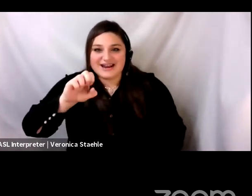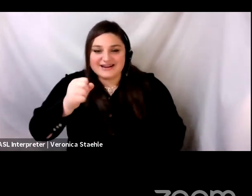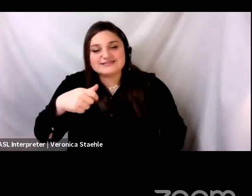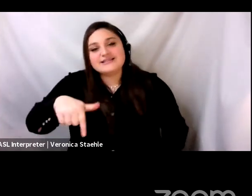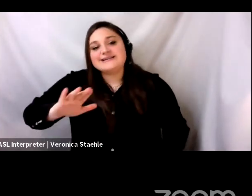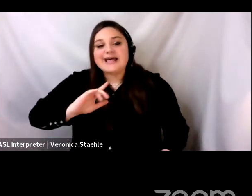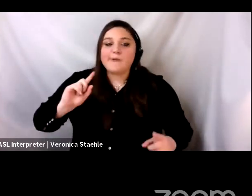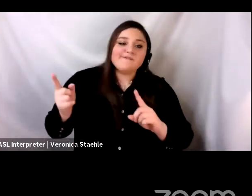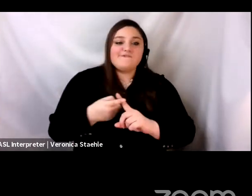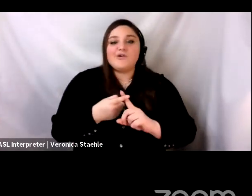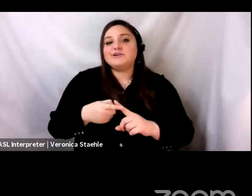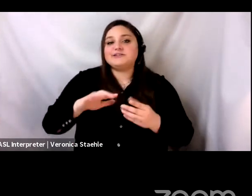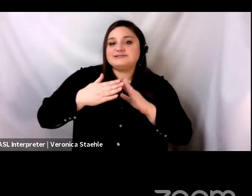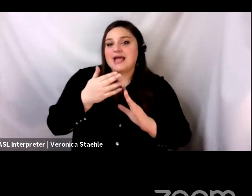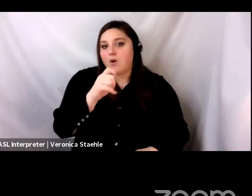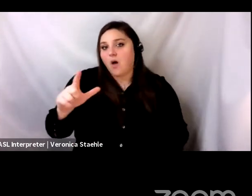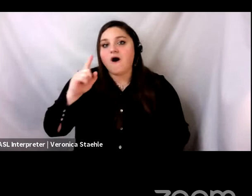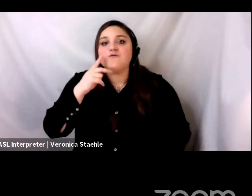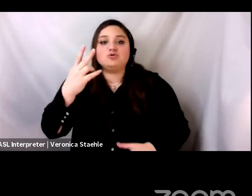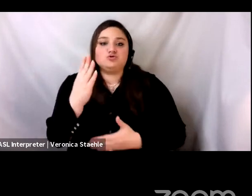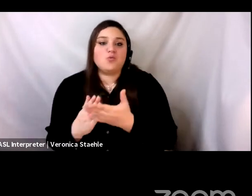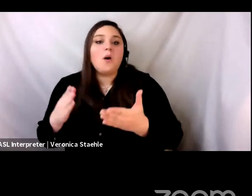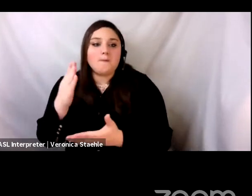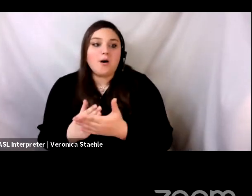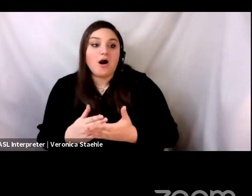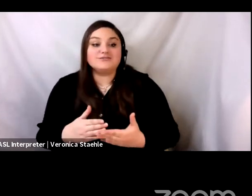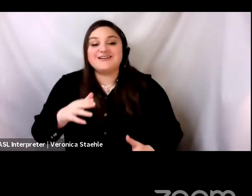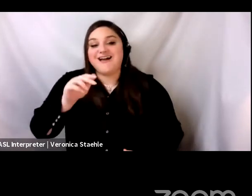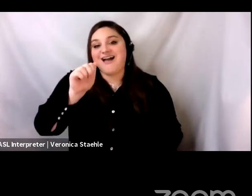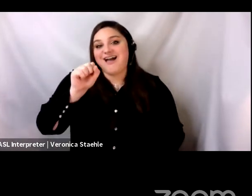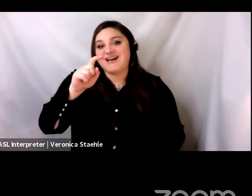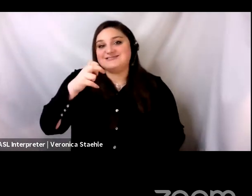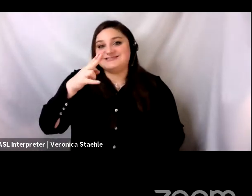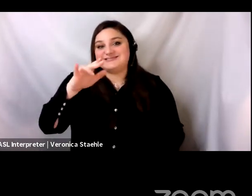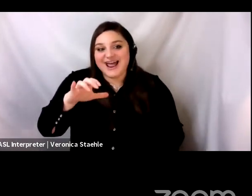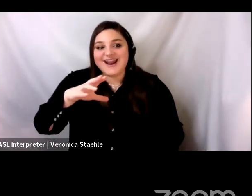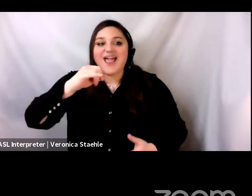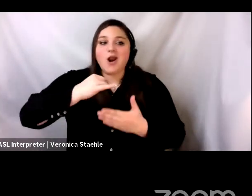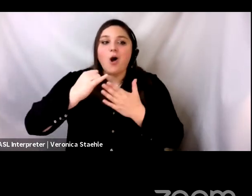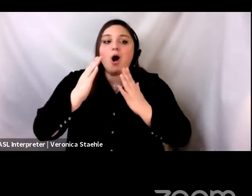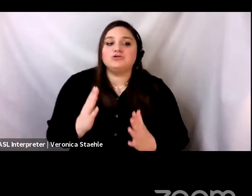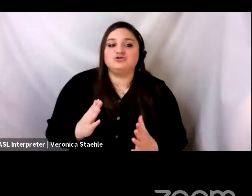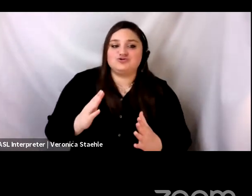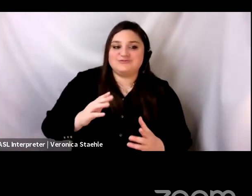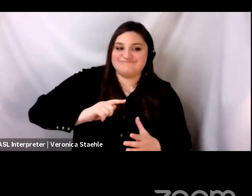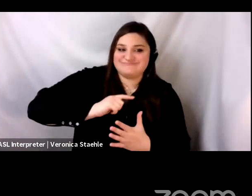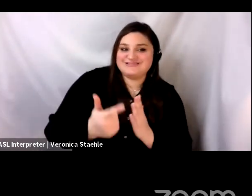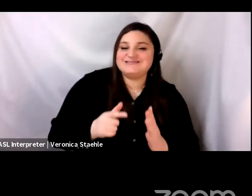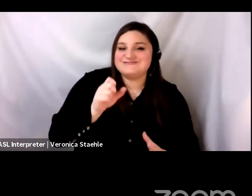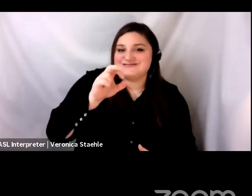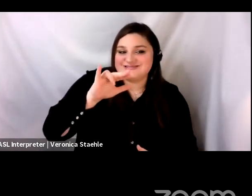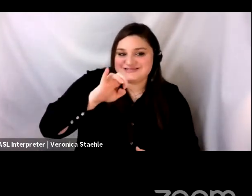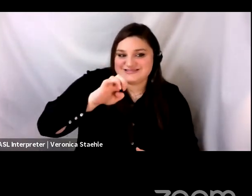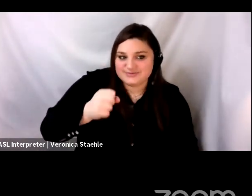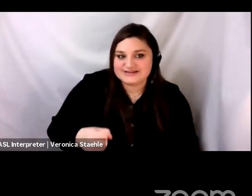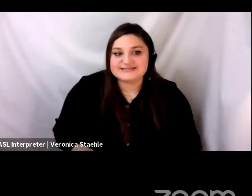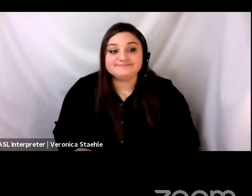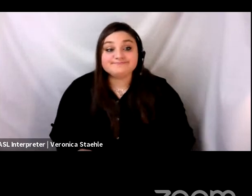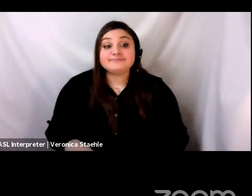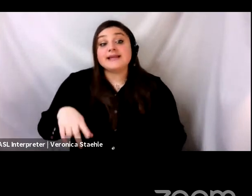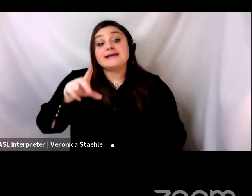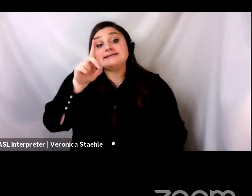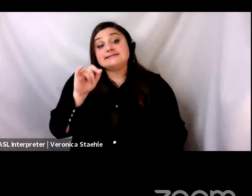Artistry series. As disabled artists and dance companies continue to develop and codify their artistic